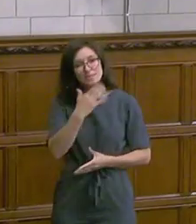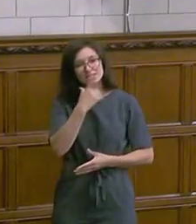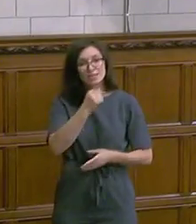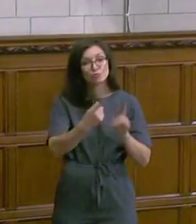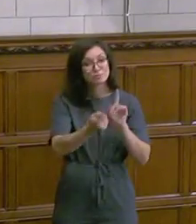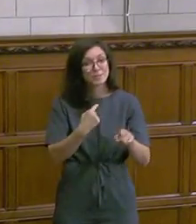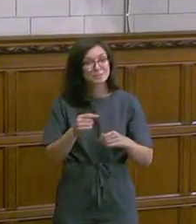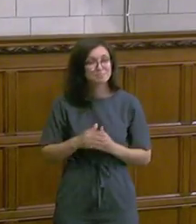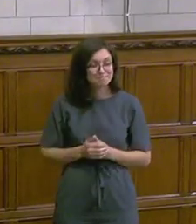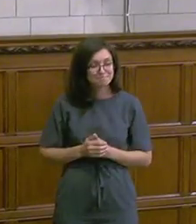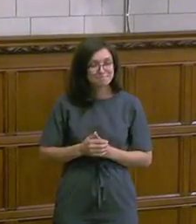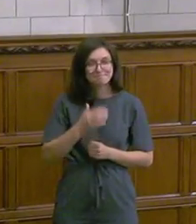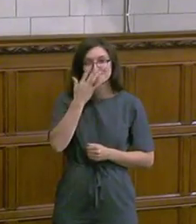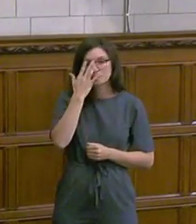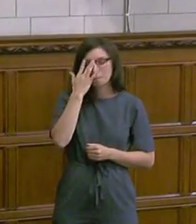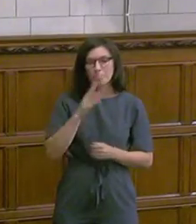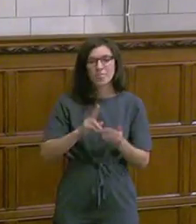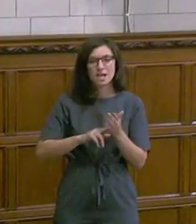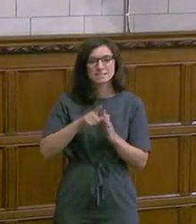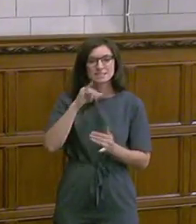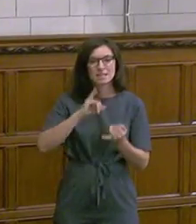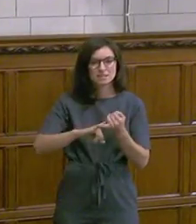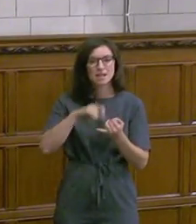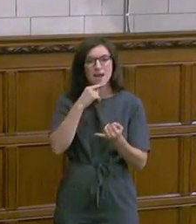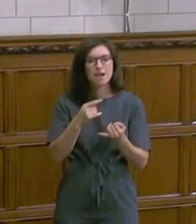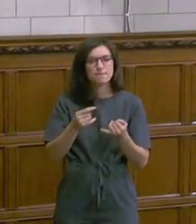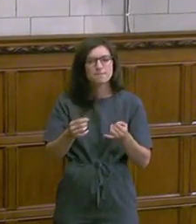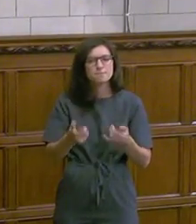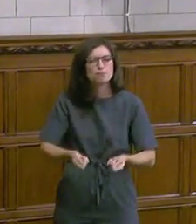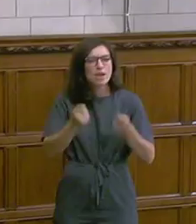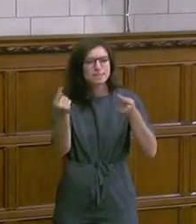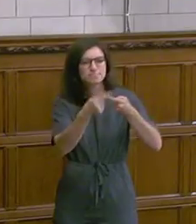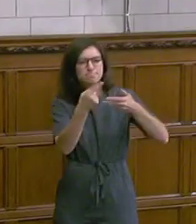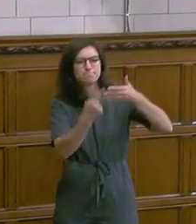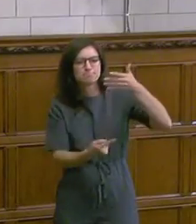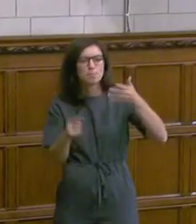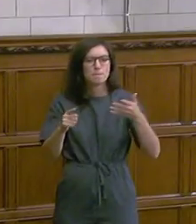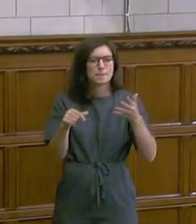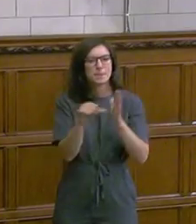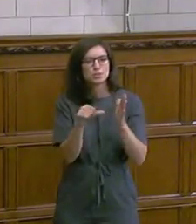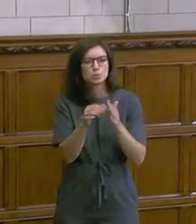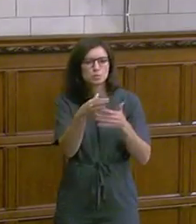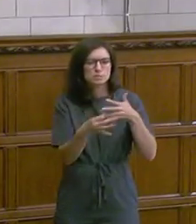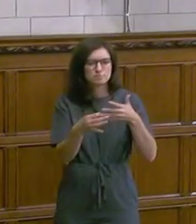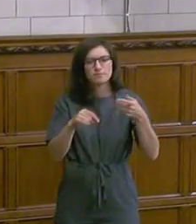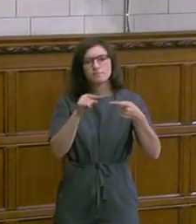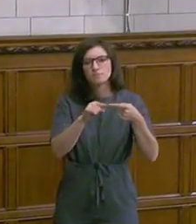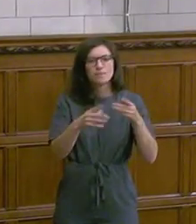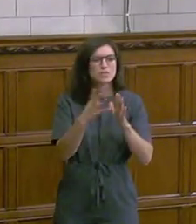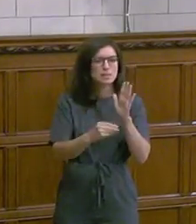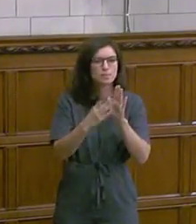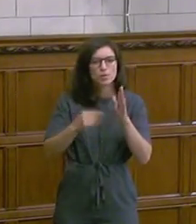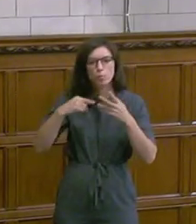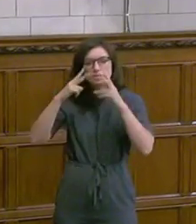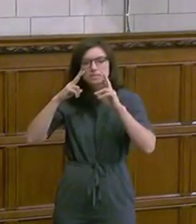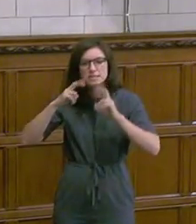There are some other specific issues the NDCS have raised and suggestions that they have put forward. For example, they want to explore with the Department whether